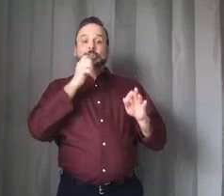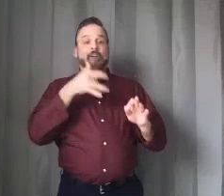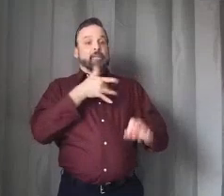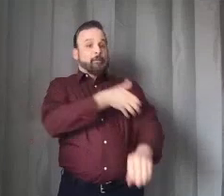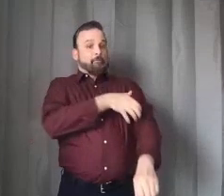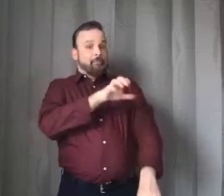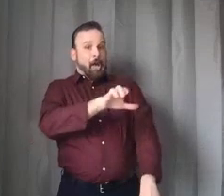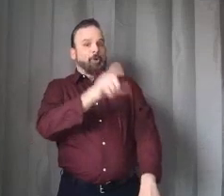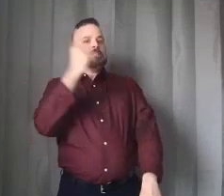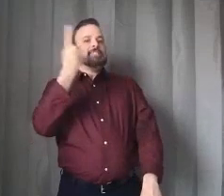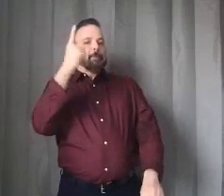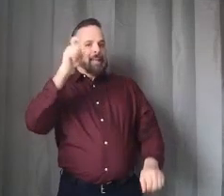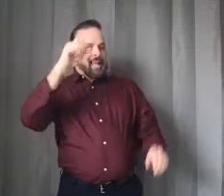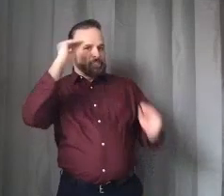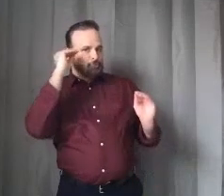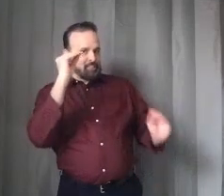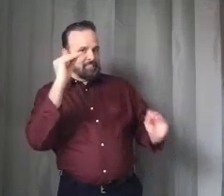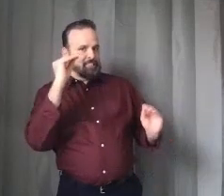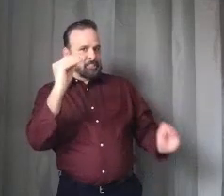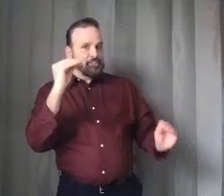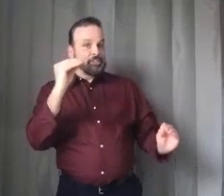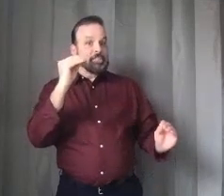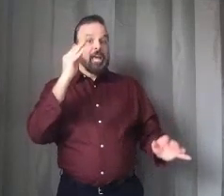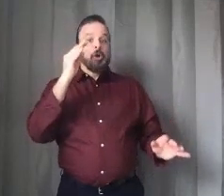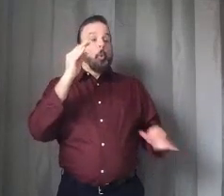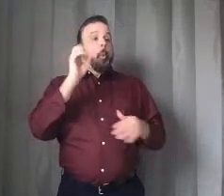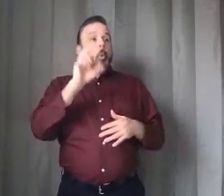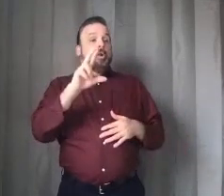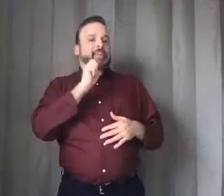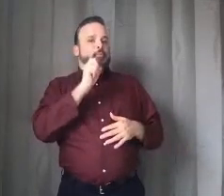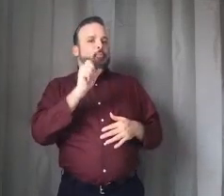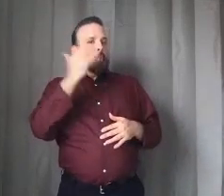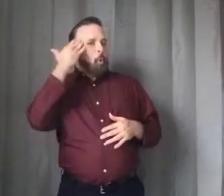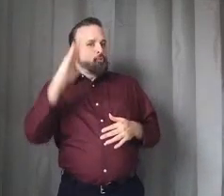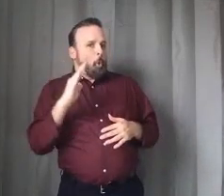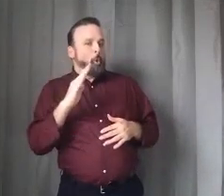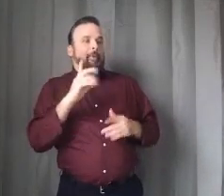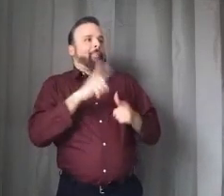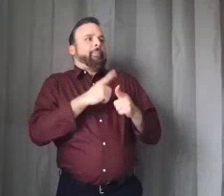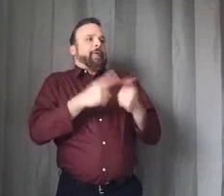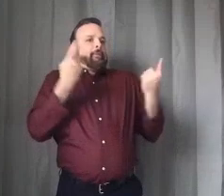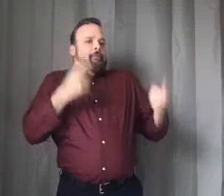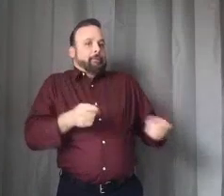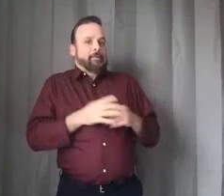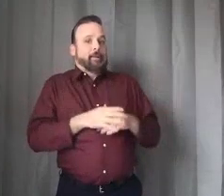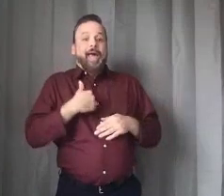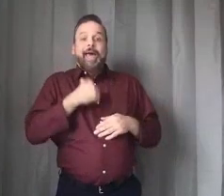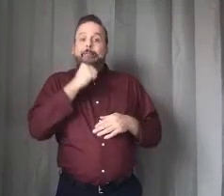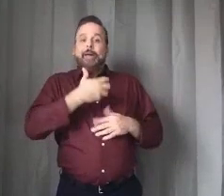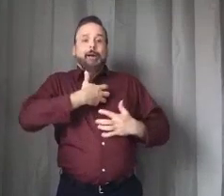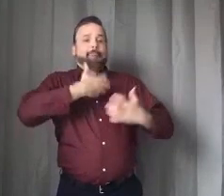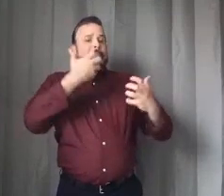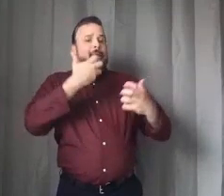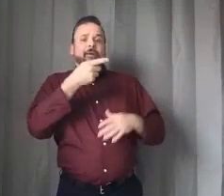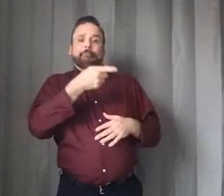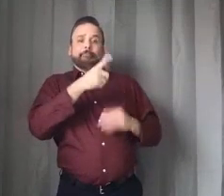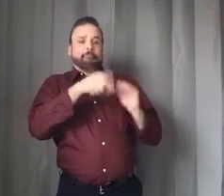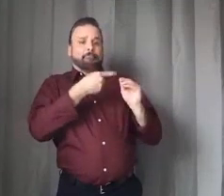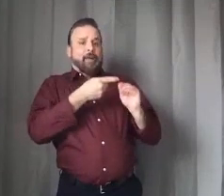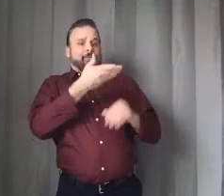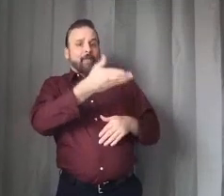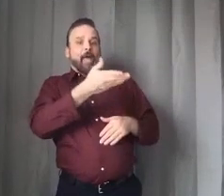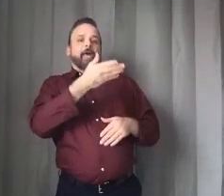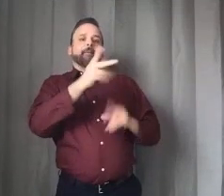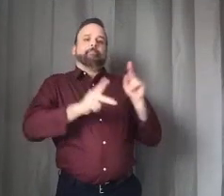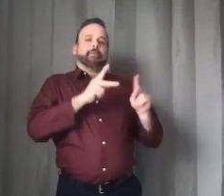someone has to teach. Right. Otherwise they're not going to know. And then, right. then where are we, you know? So, and I'm not mad at that, because you have so many people who try to